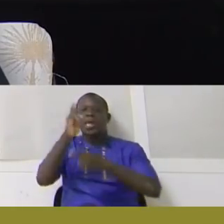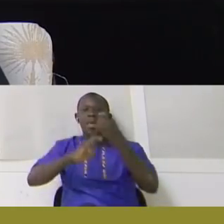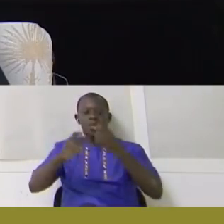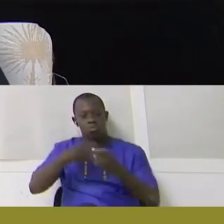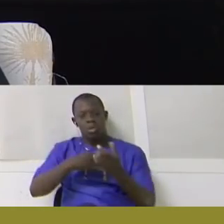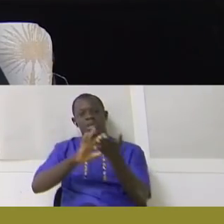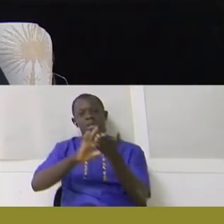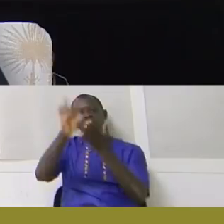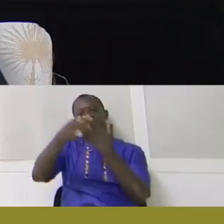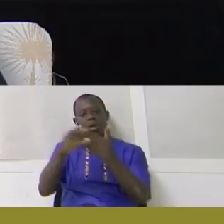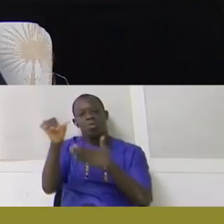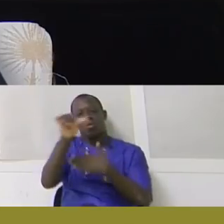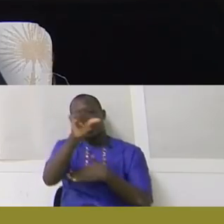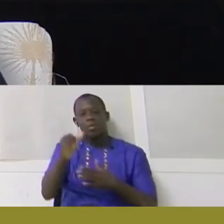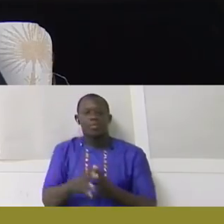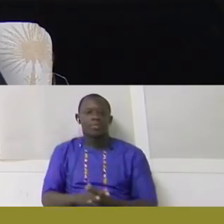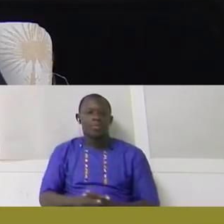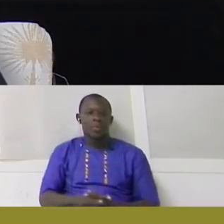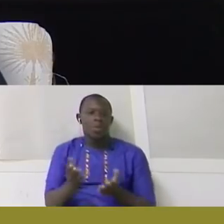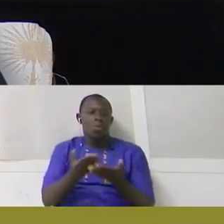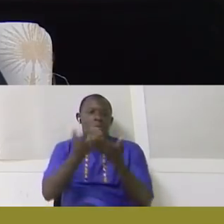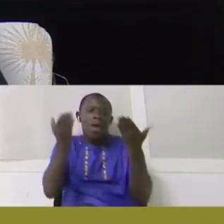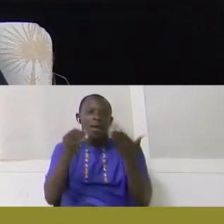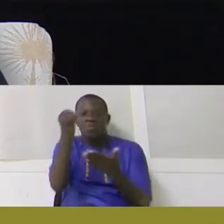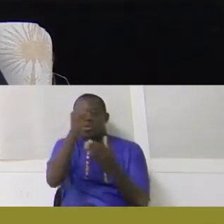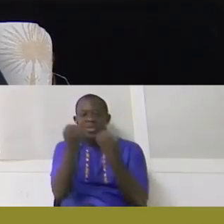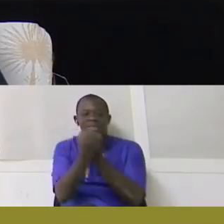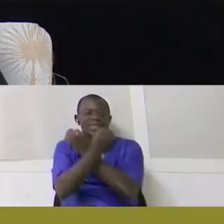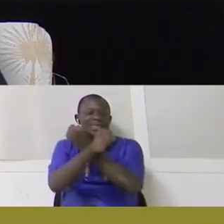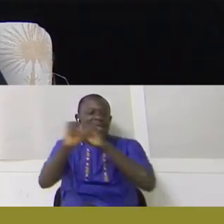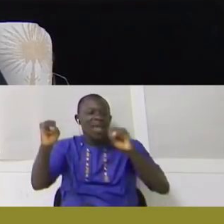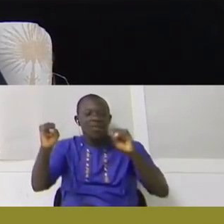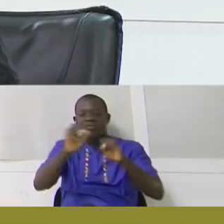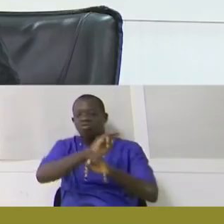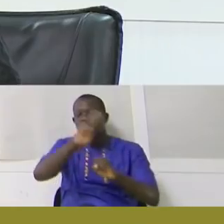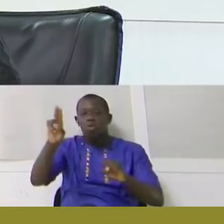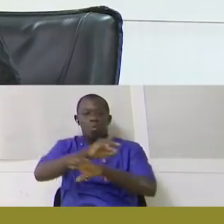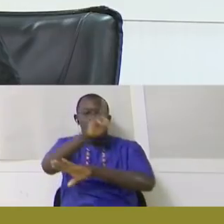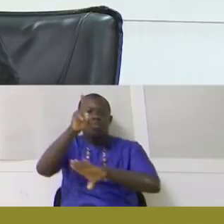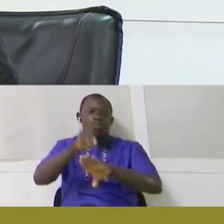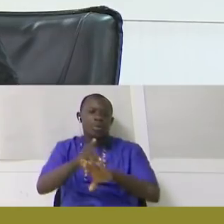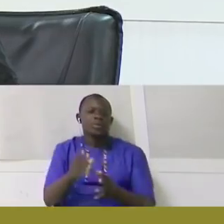a house to relocate to. Because safeatu ma fen. Because I am not safe anywhere.